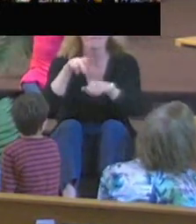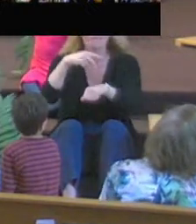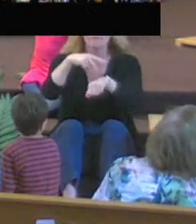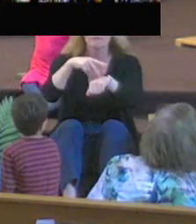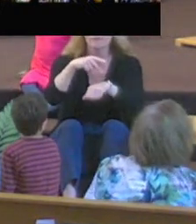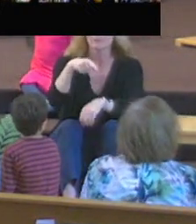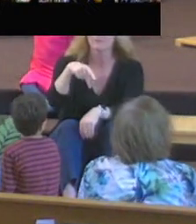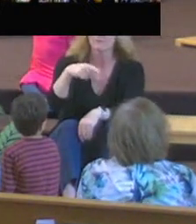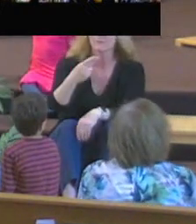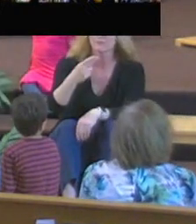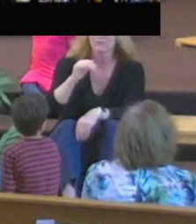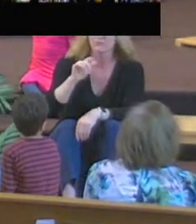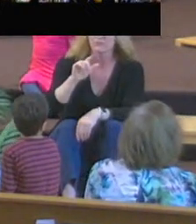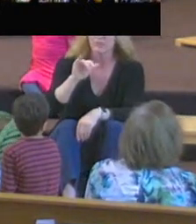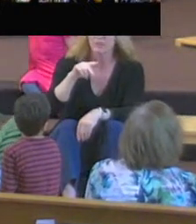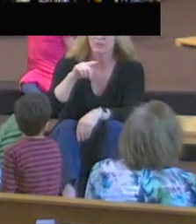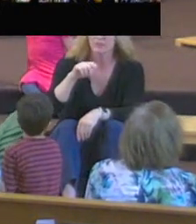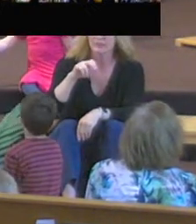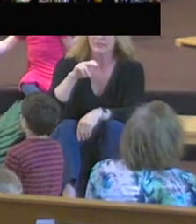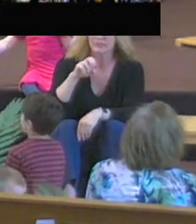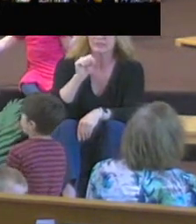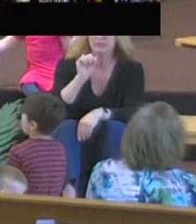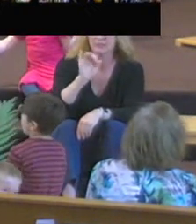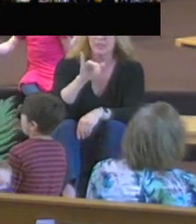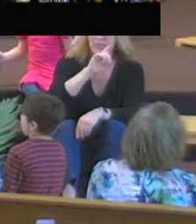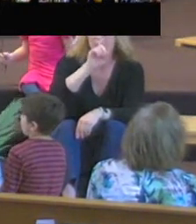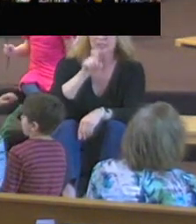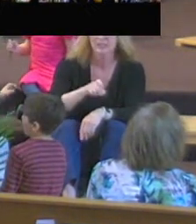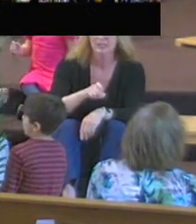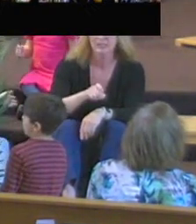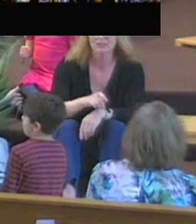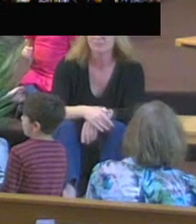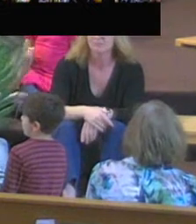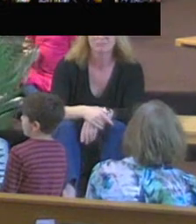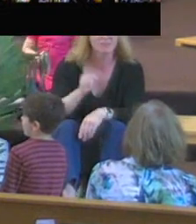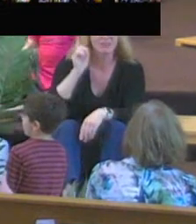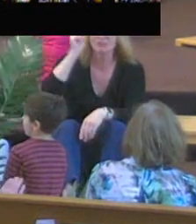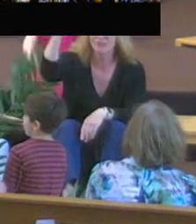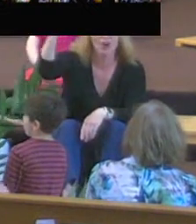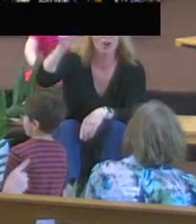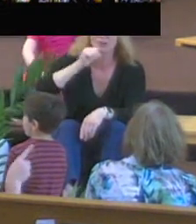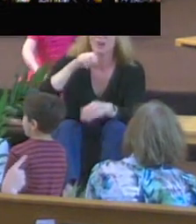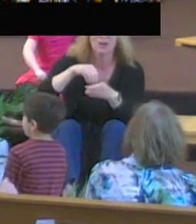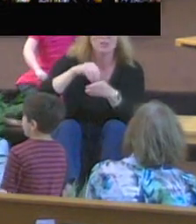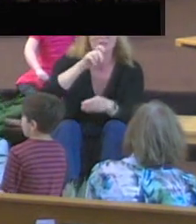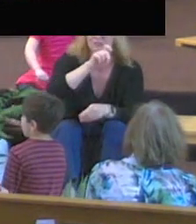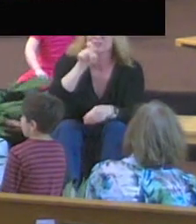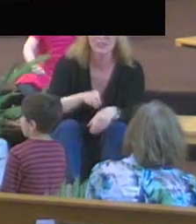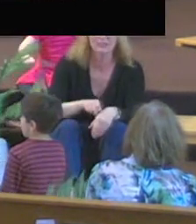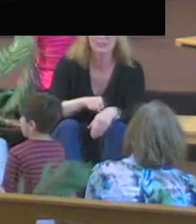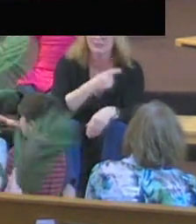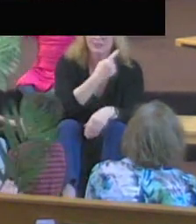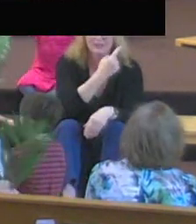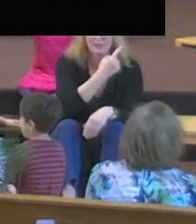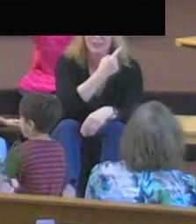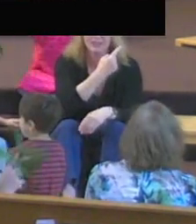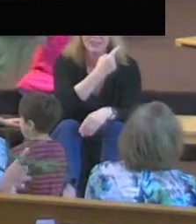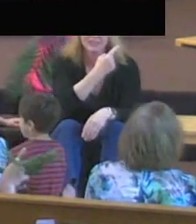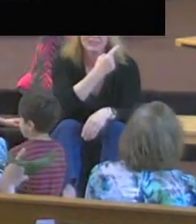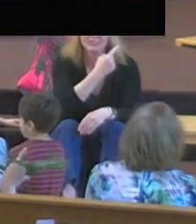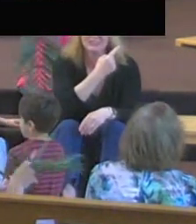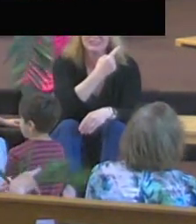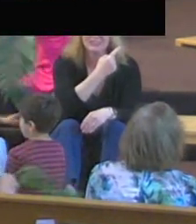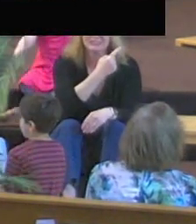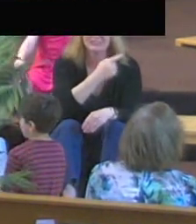Philippines. Is that in Texas? No, it's far away. And if it was in Texas, we would probably say